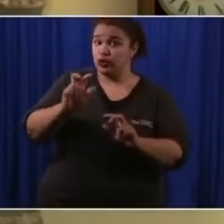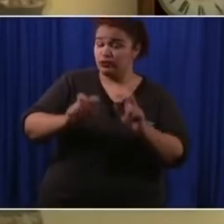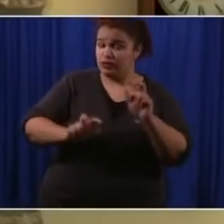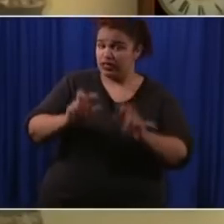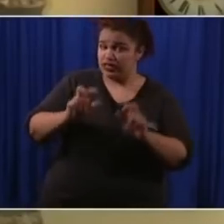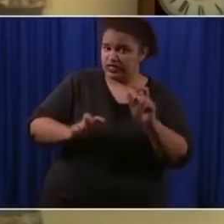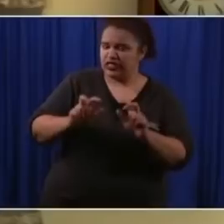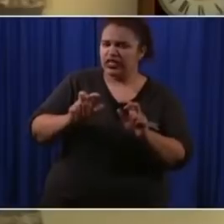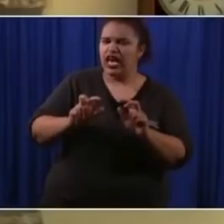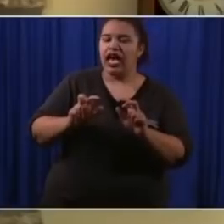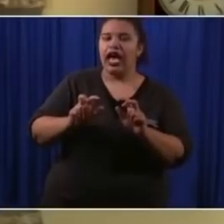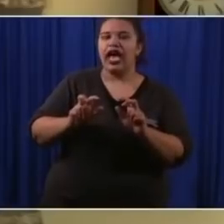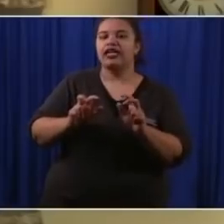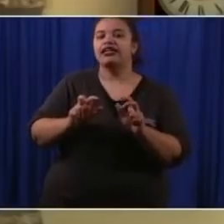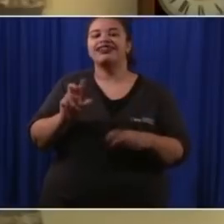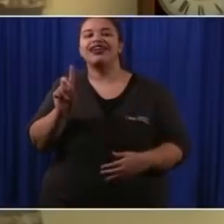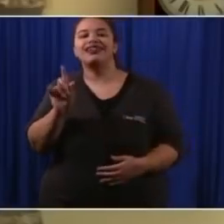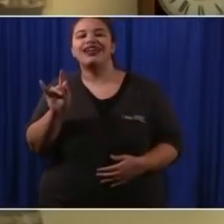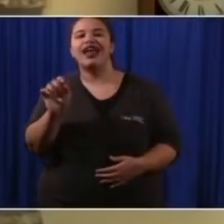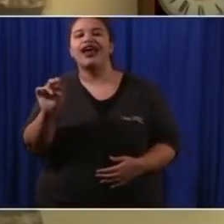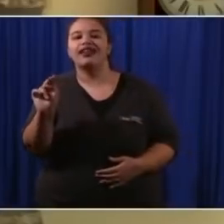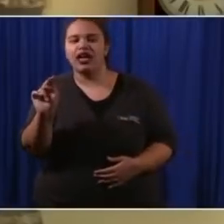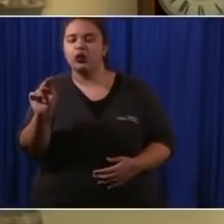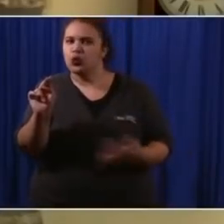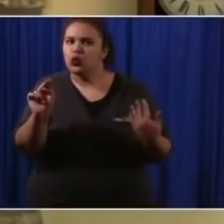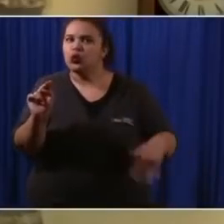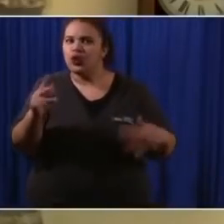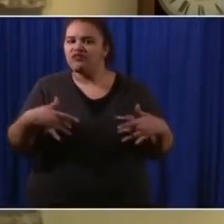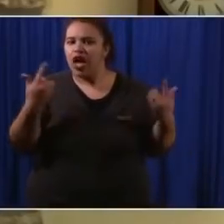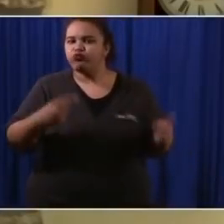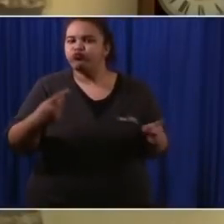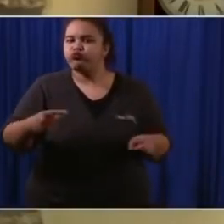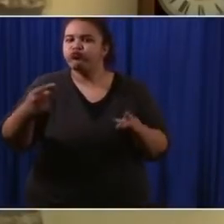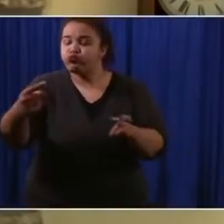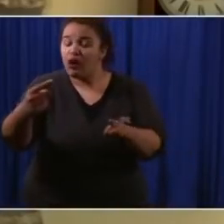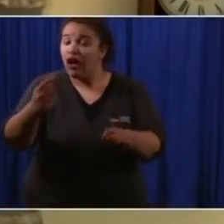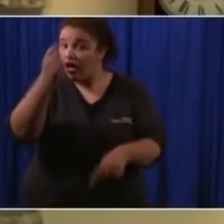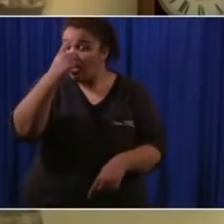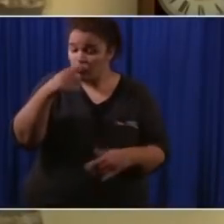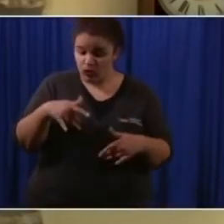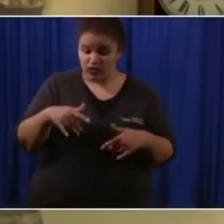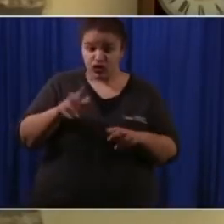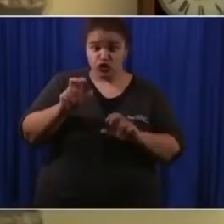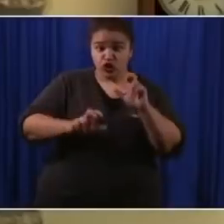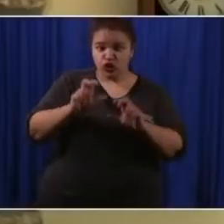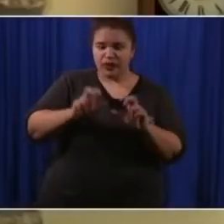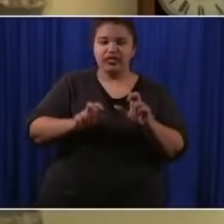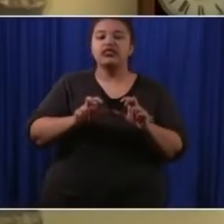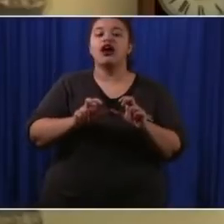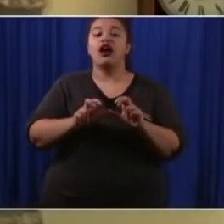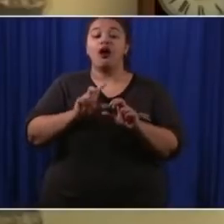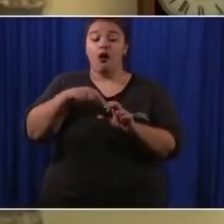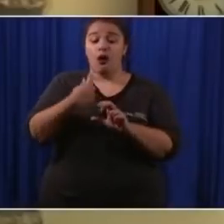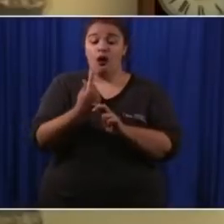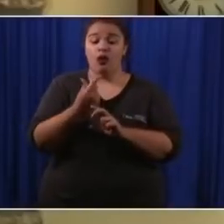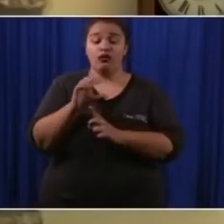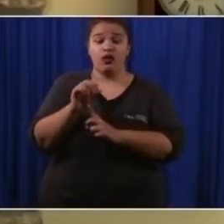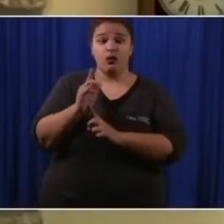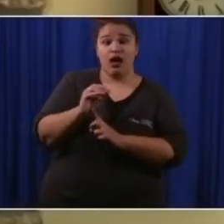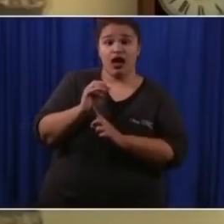coming up in January in the Dayton area, there's a lot of teams that come in from out of state. Is there still a 14-day